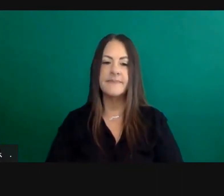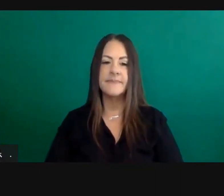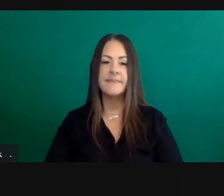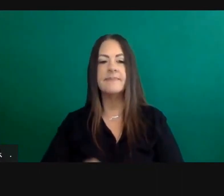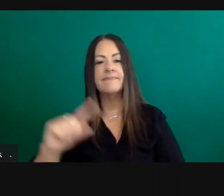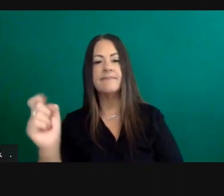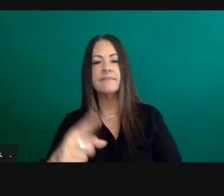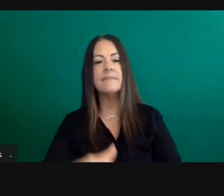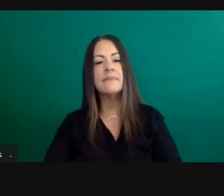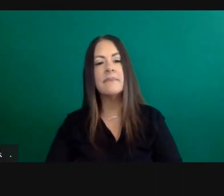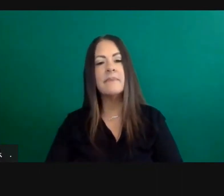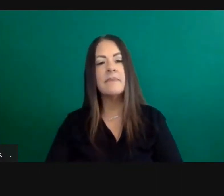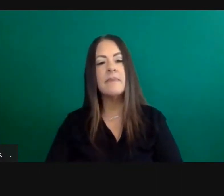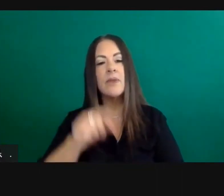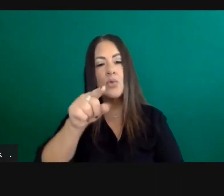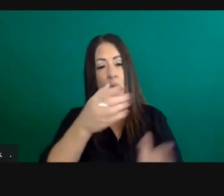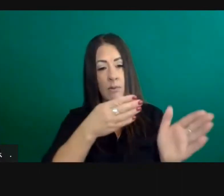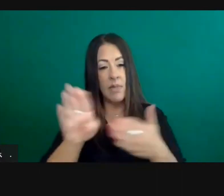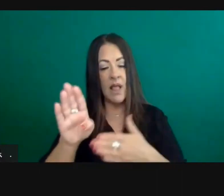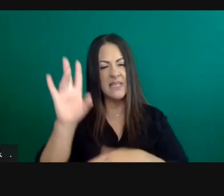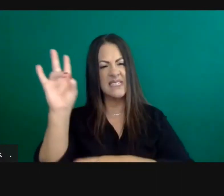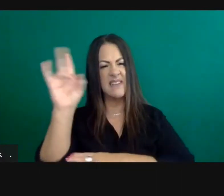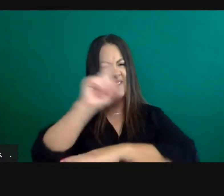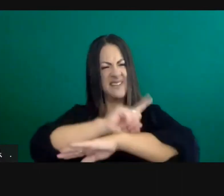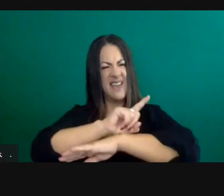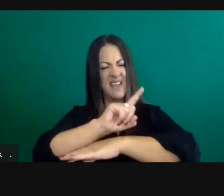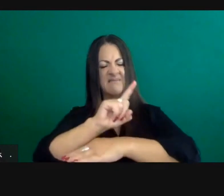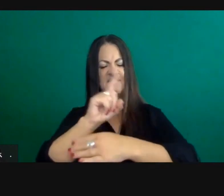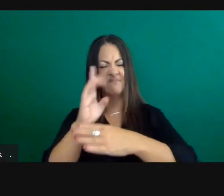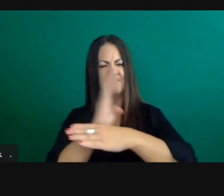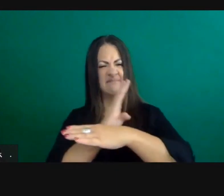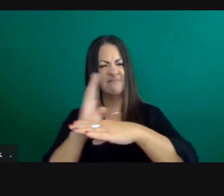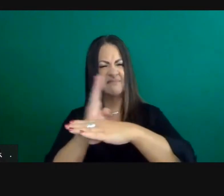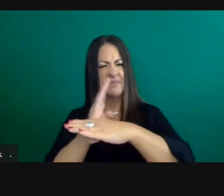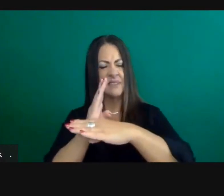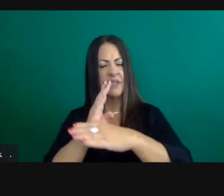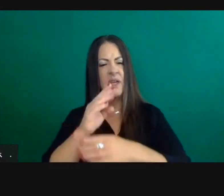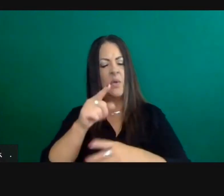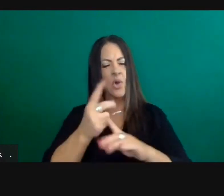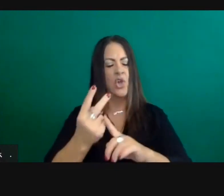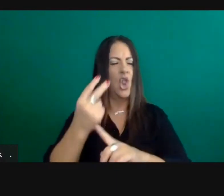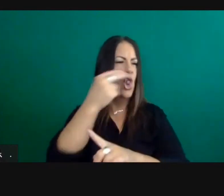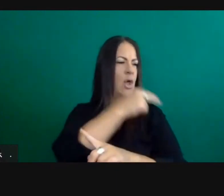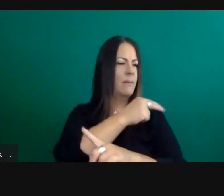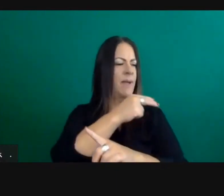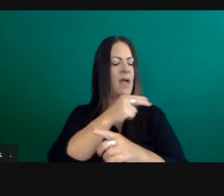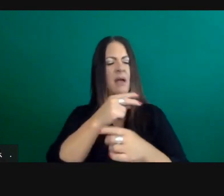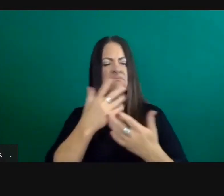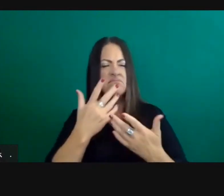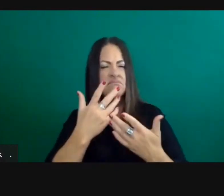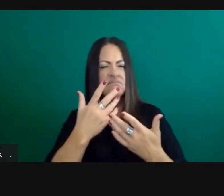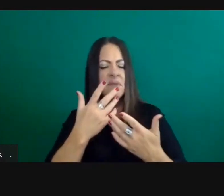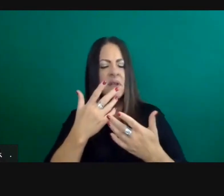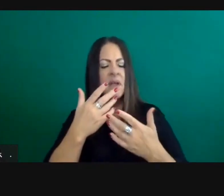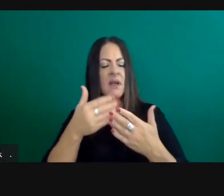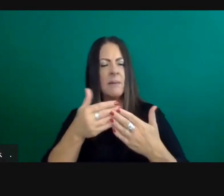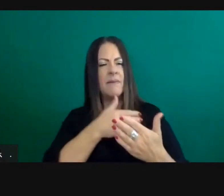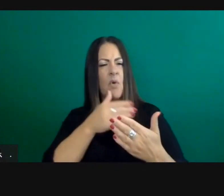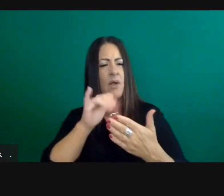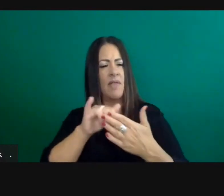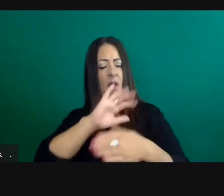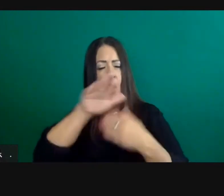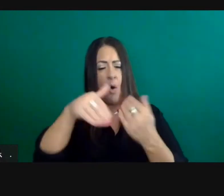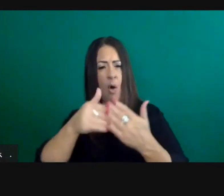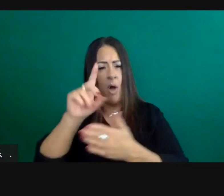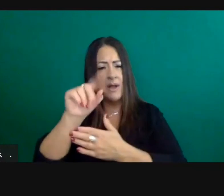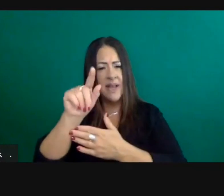Thank you. Are you finding the 7-day lag used to calculate case rate is effective? Because when we look back at a longer lag before today, after all the data was